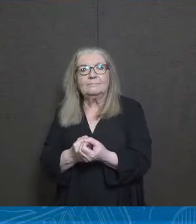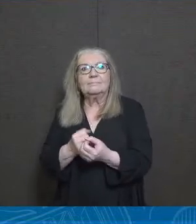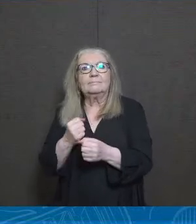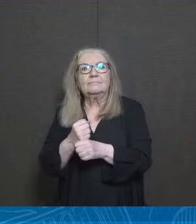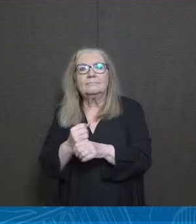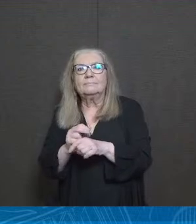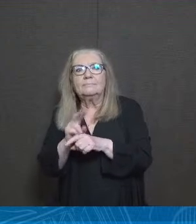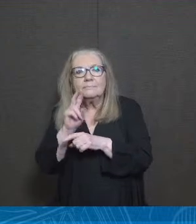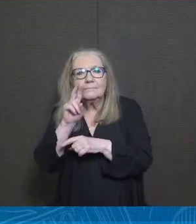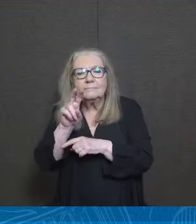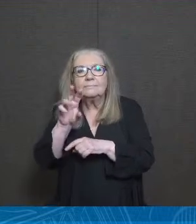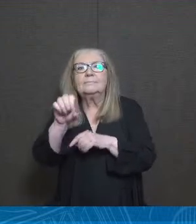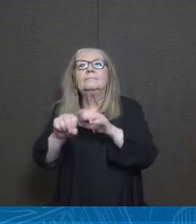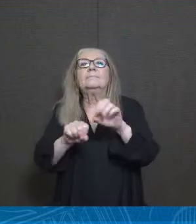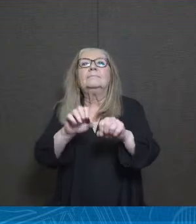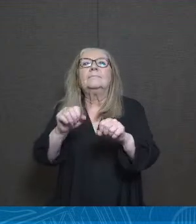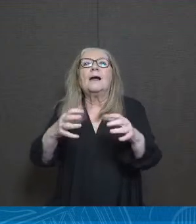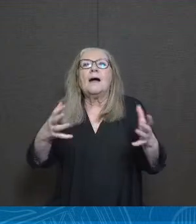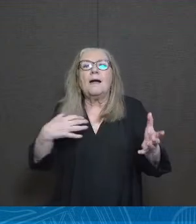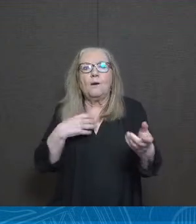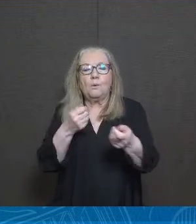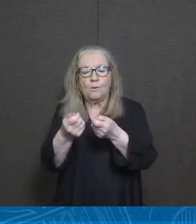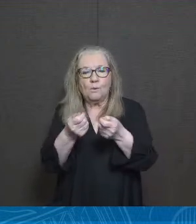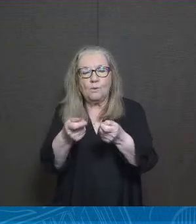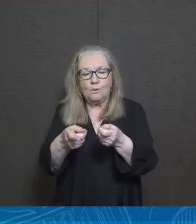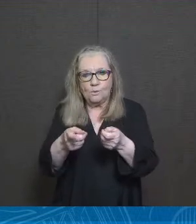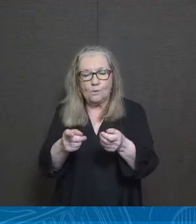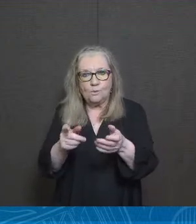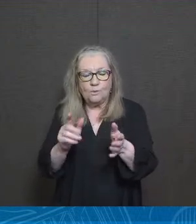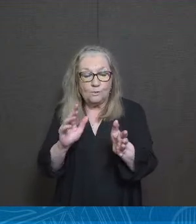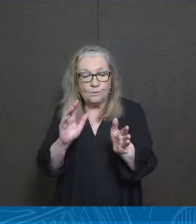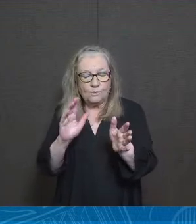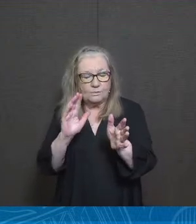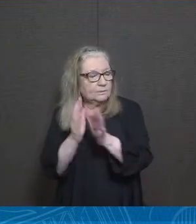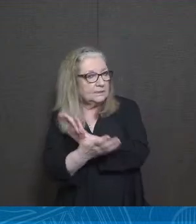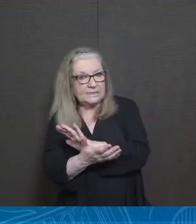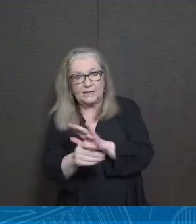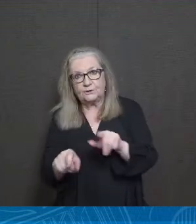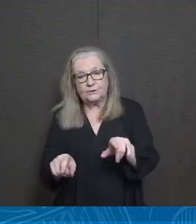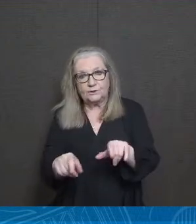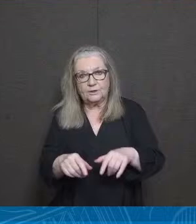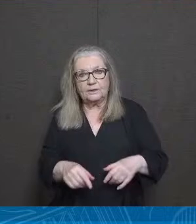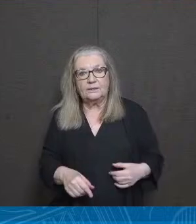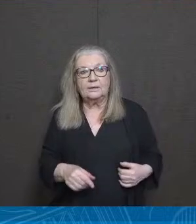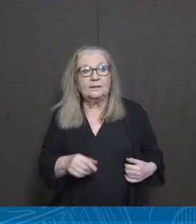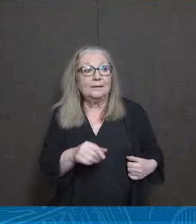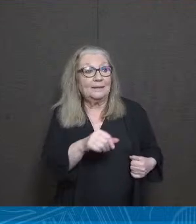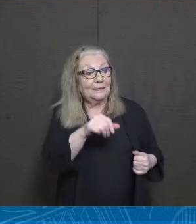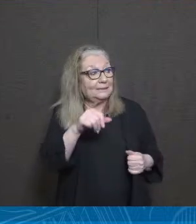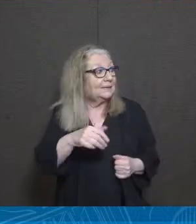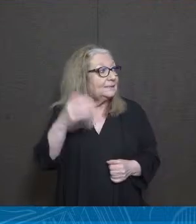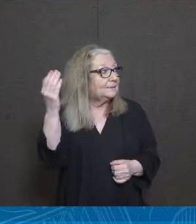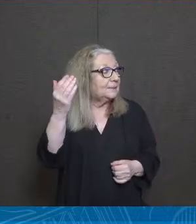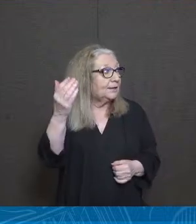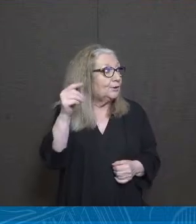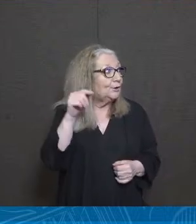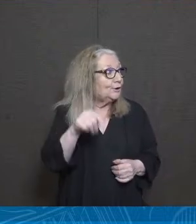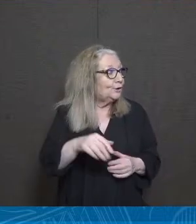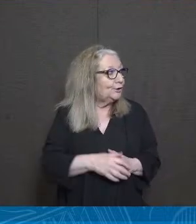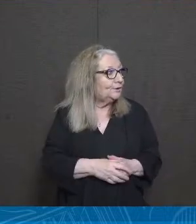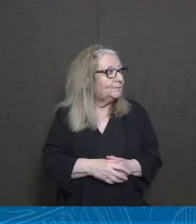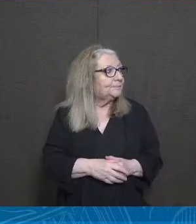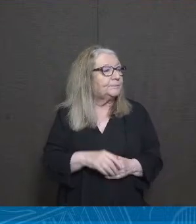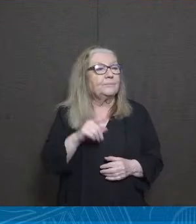applications in disaster management. So our next speaker is Dr. Lauriane Shadow.